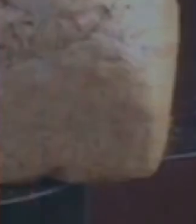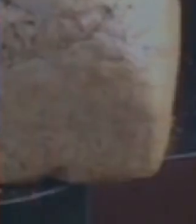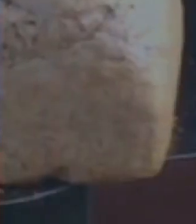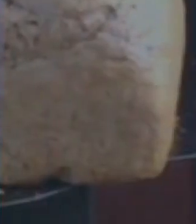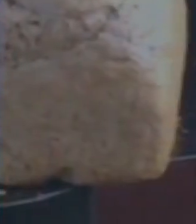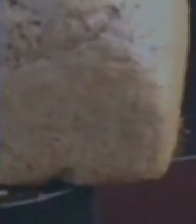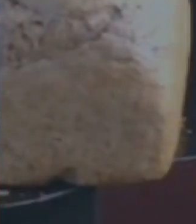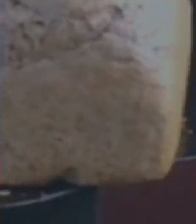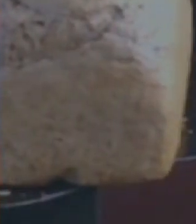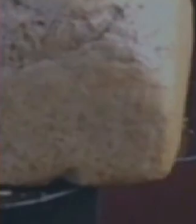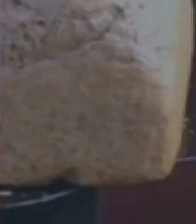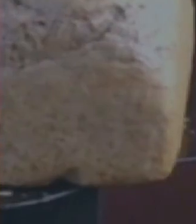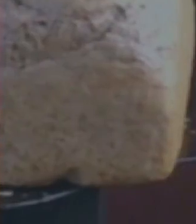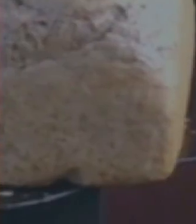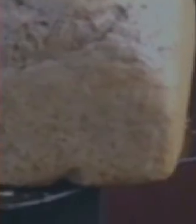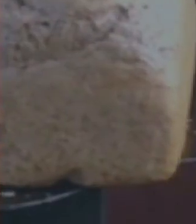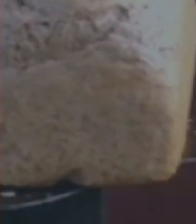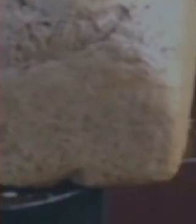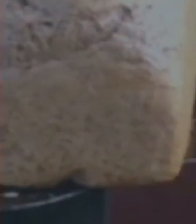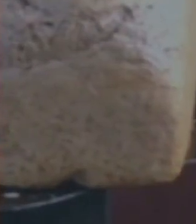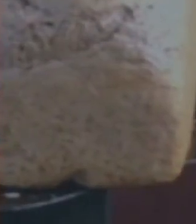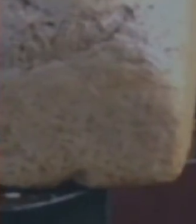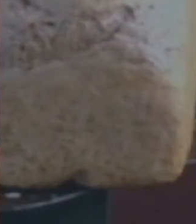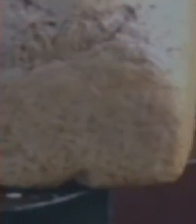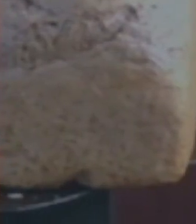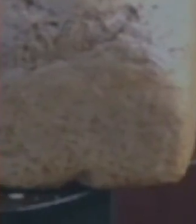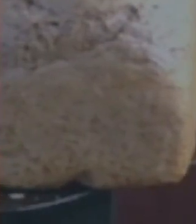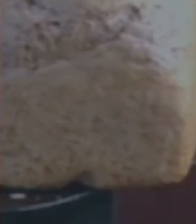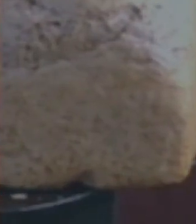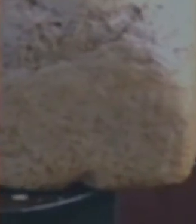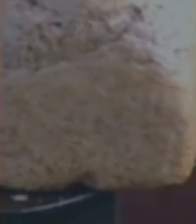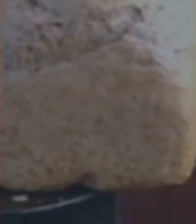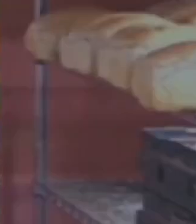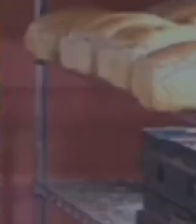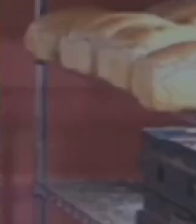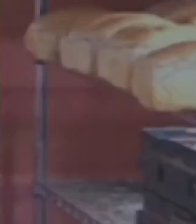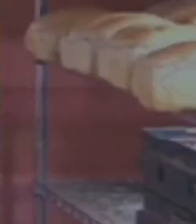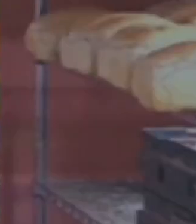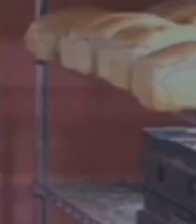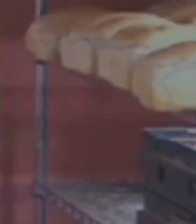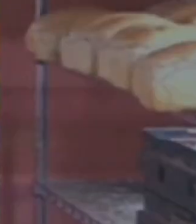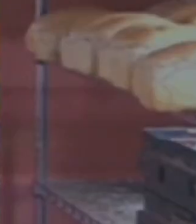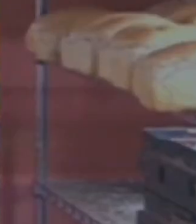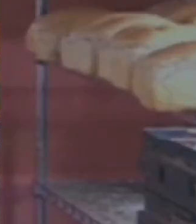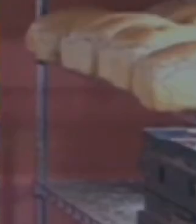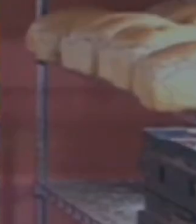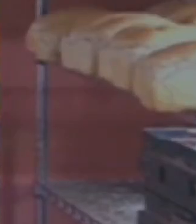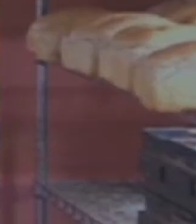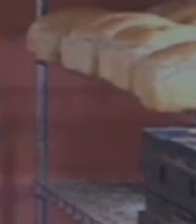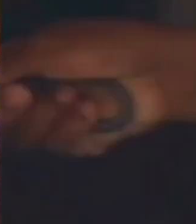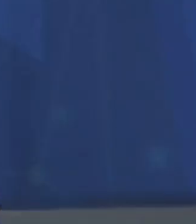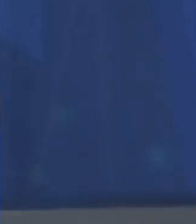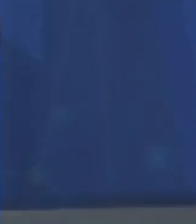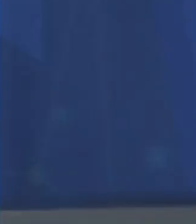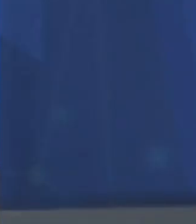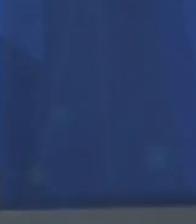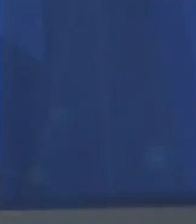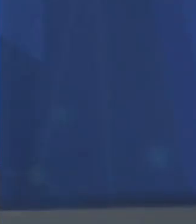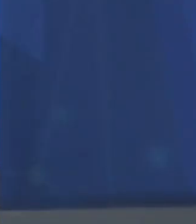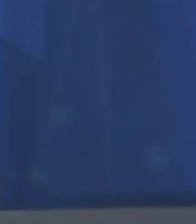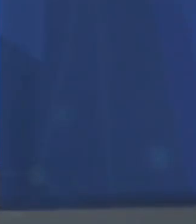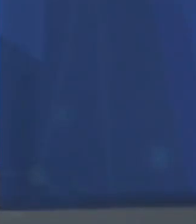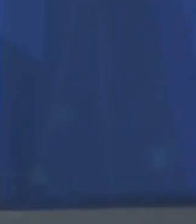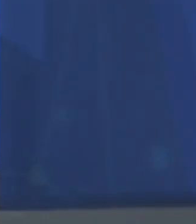anymore. And we have load shedding and road reduction. Come on, like reduction and load shedding at the same time.